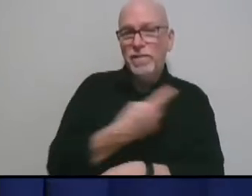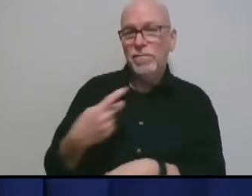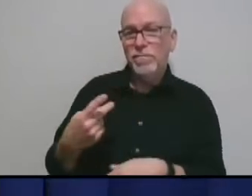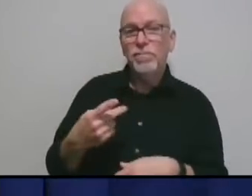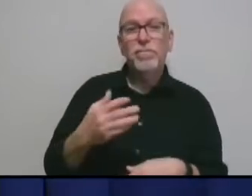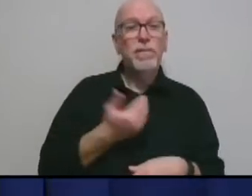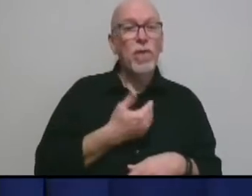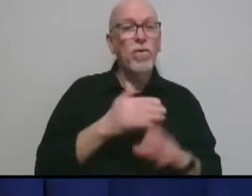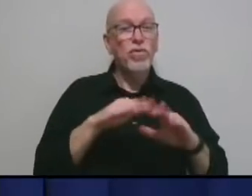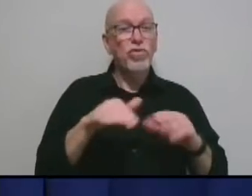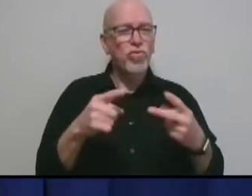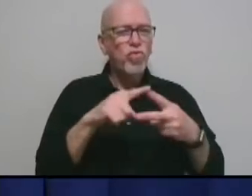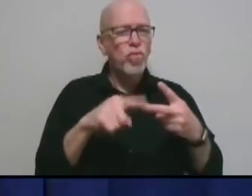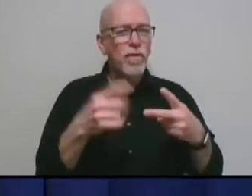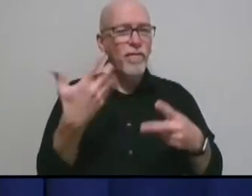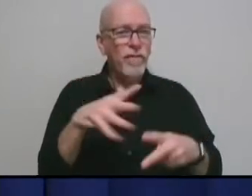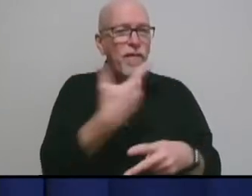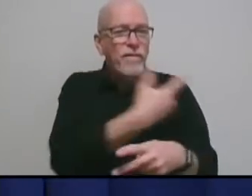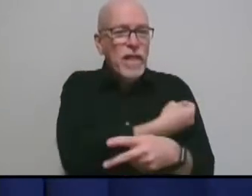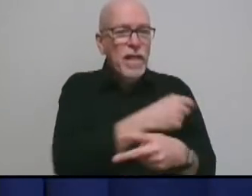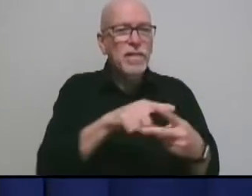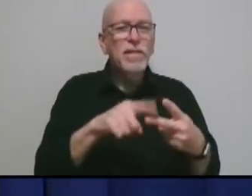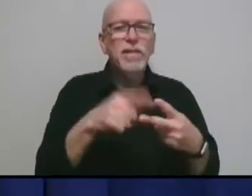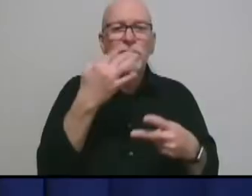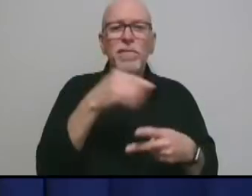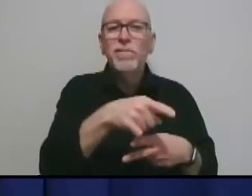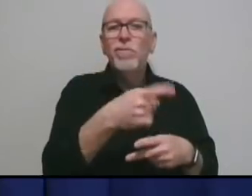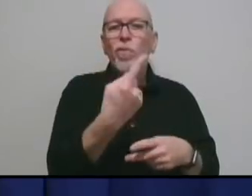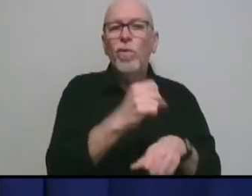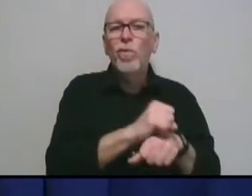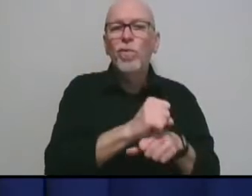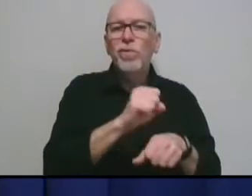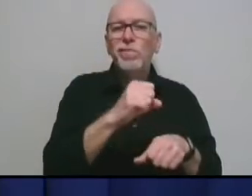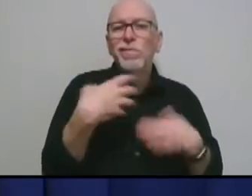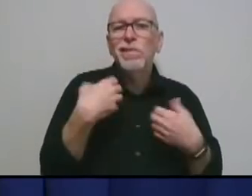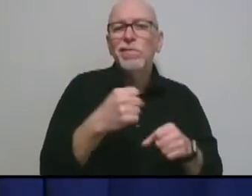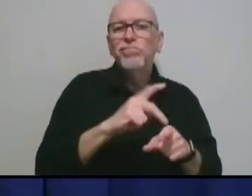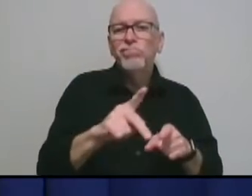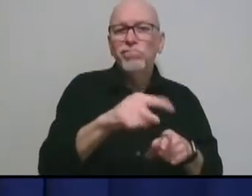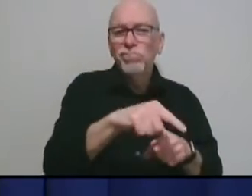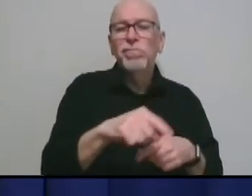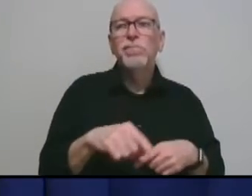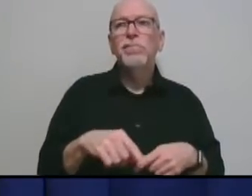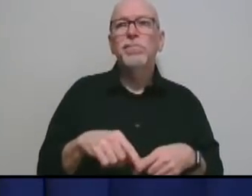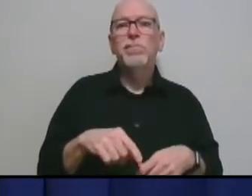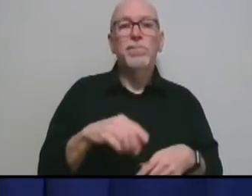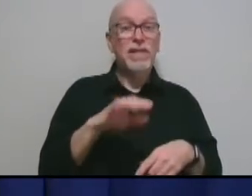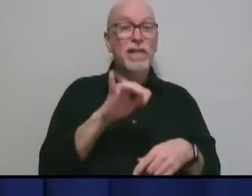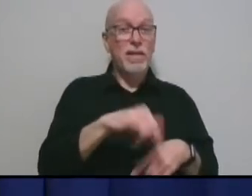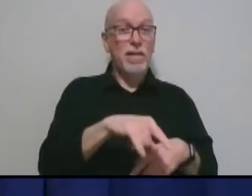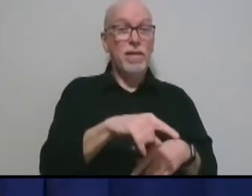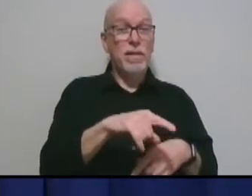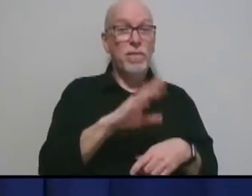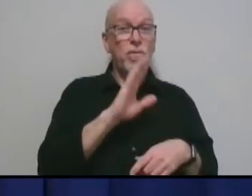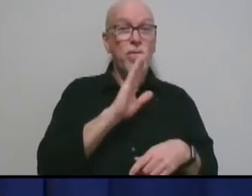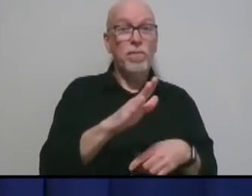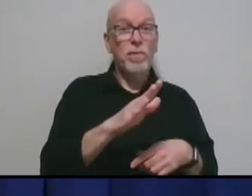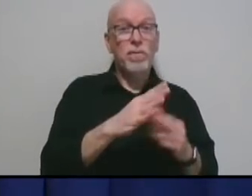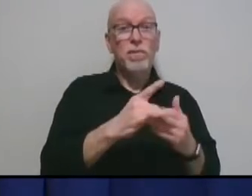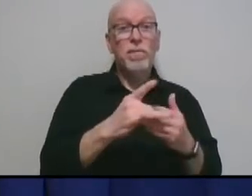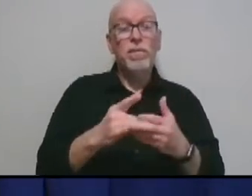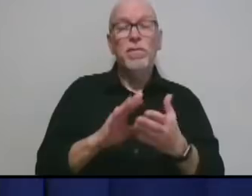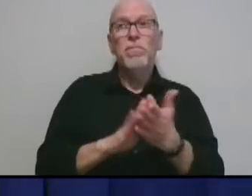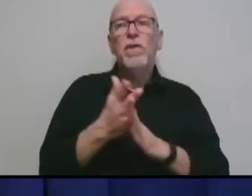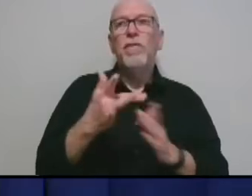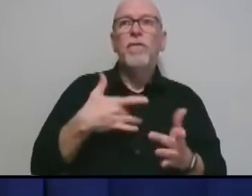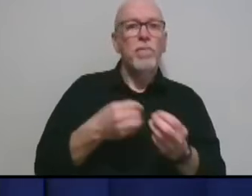have been vaccinated based on healthcare professionals. That consequently ends up being a more reassuring